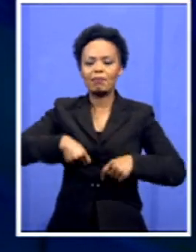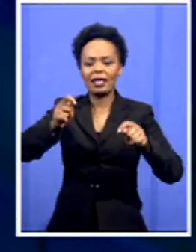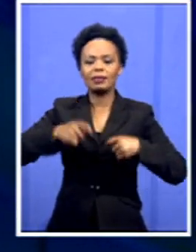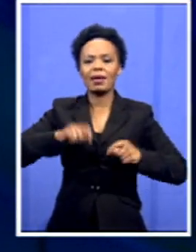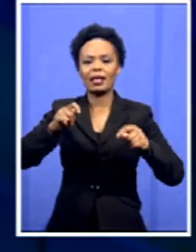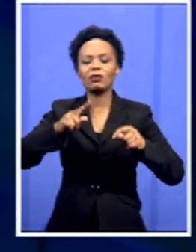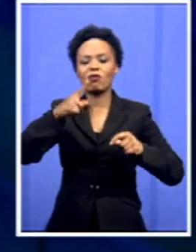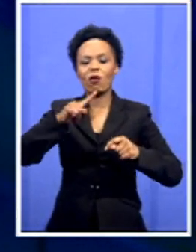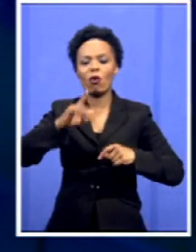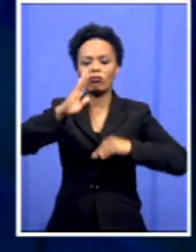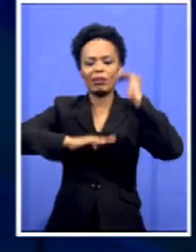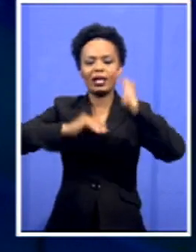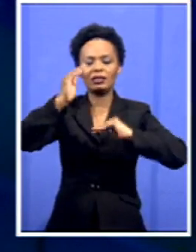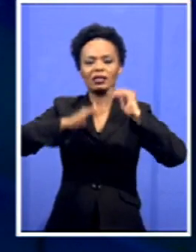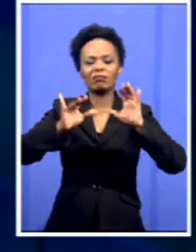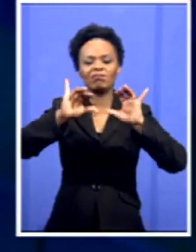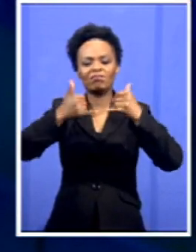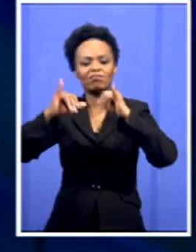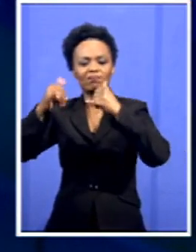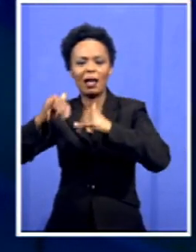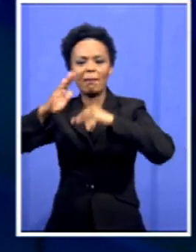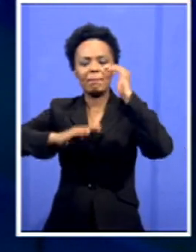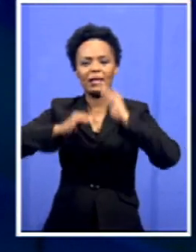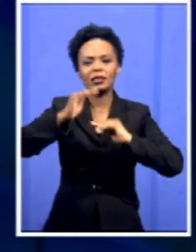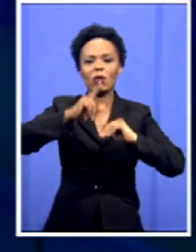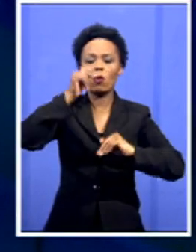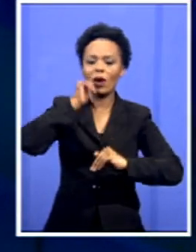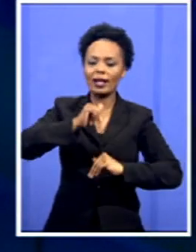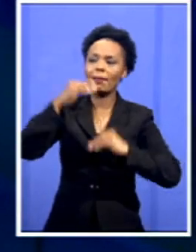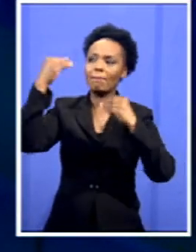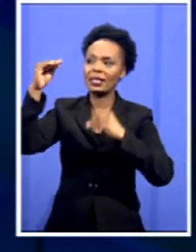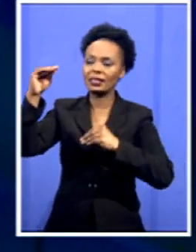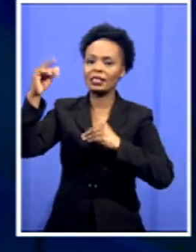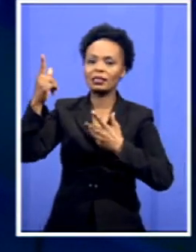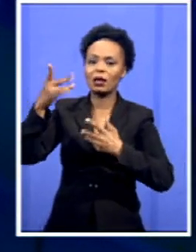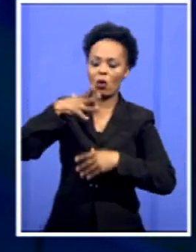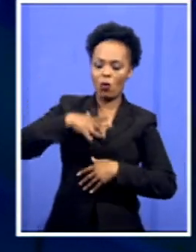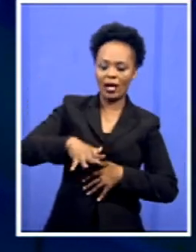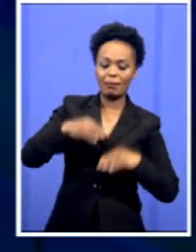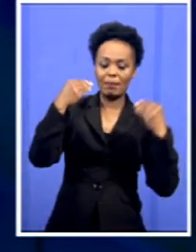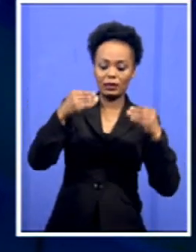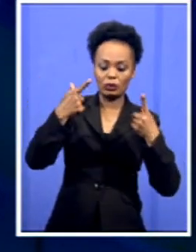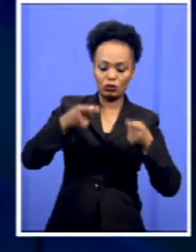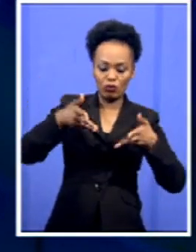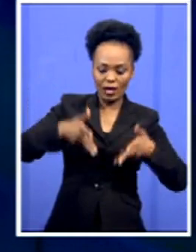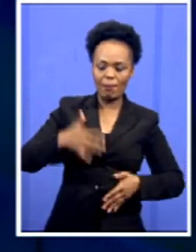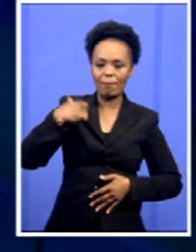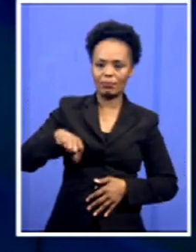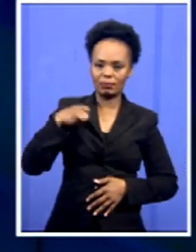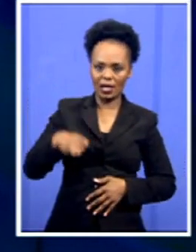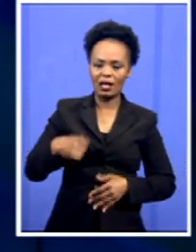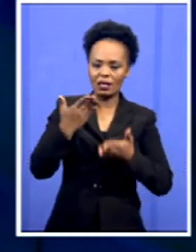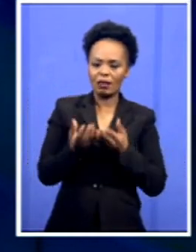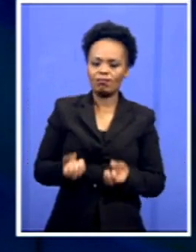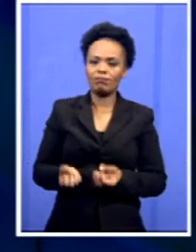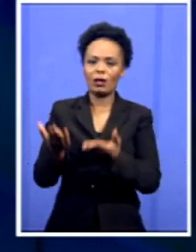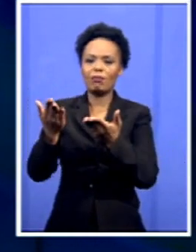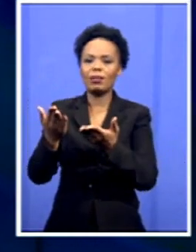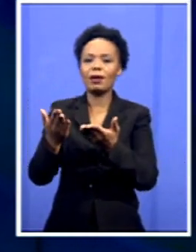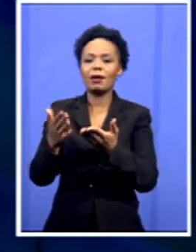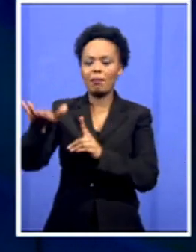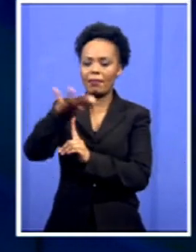the municipality to ensure that when businesses come to knock in our municipality for, to